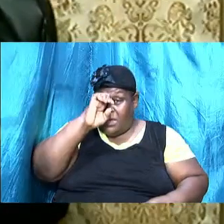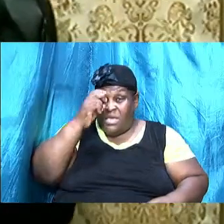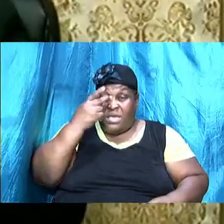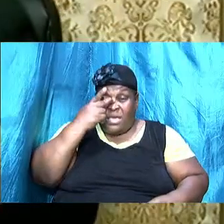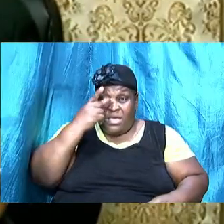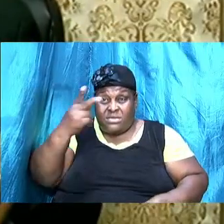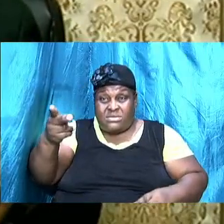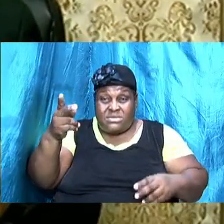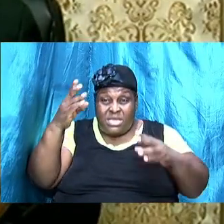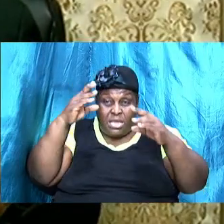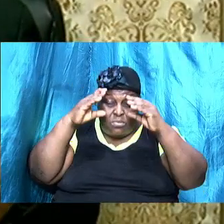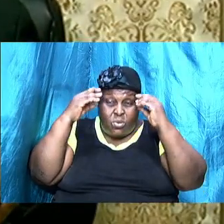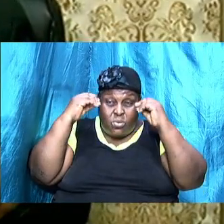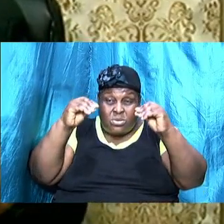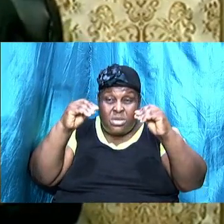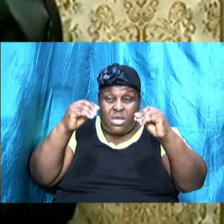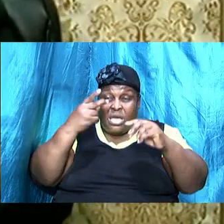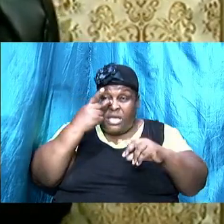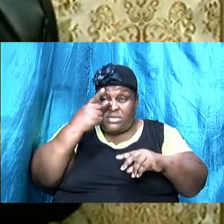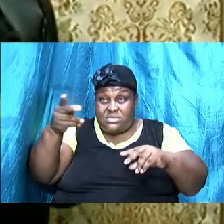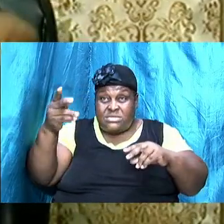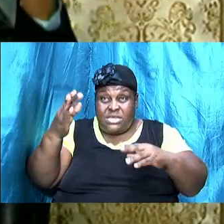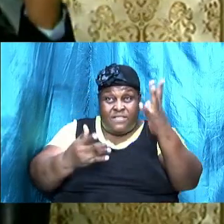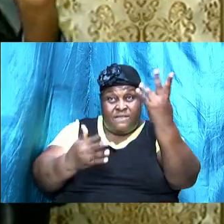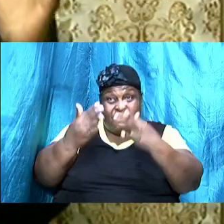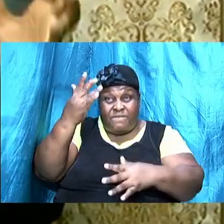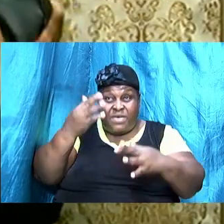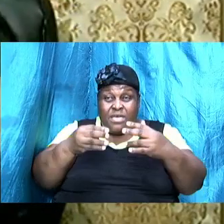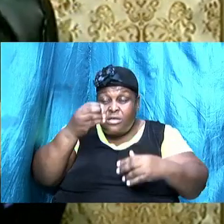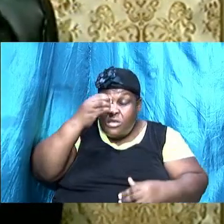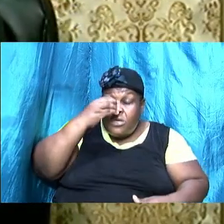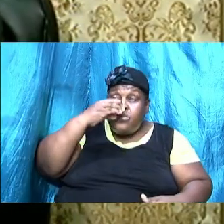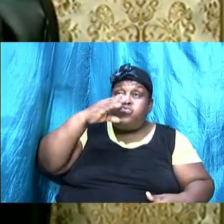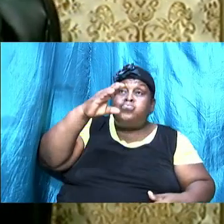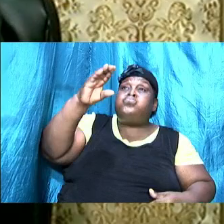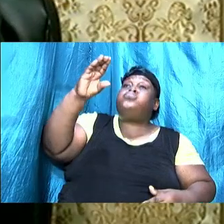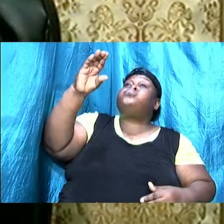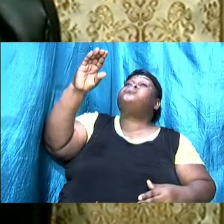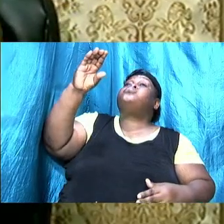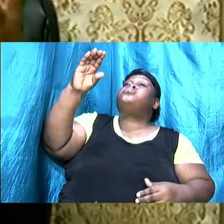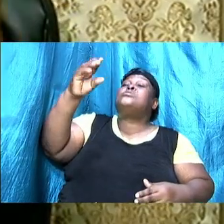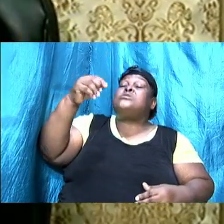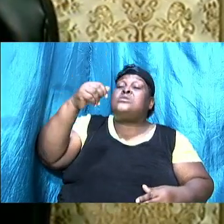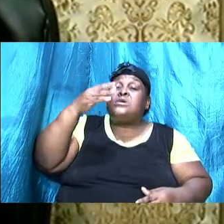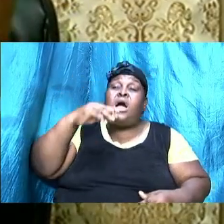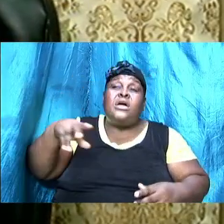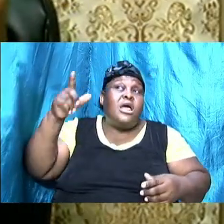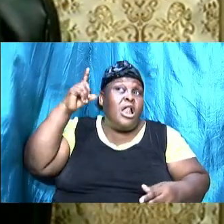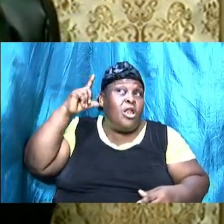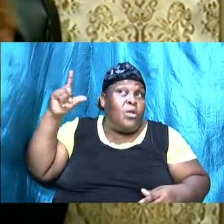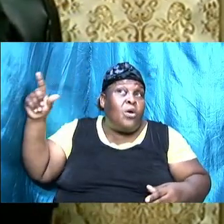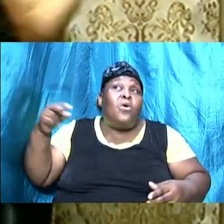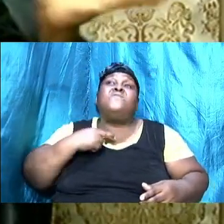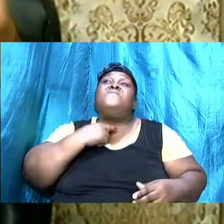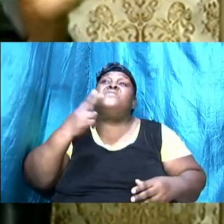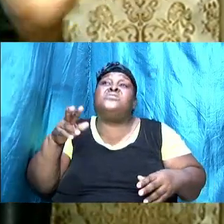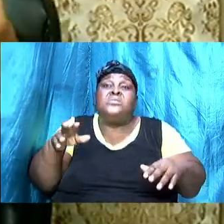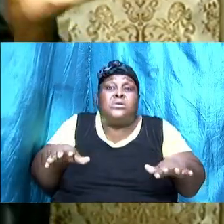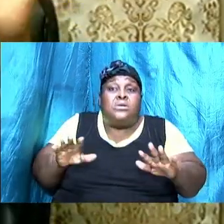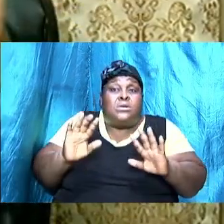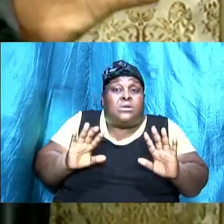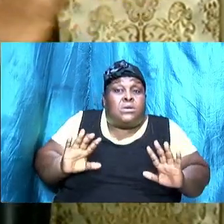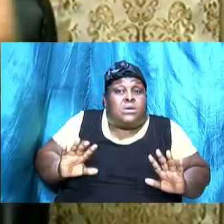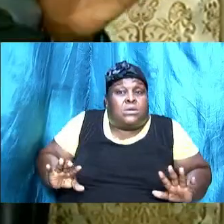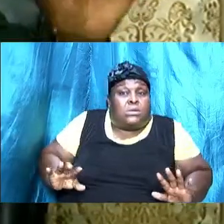mountain and they saw the fire of God and the smoke going up and the loud voice, and they trembled and said, no, make